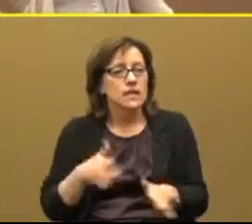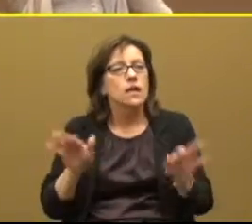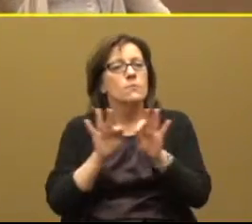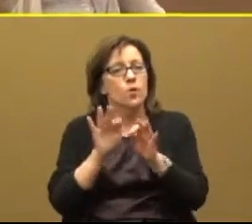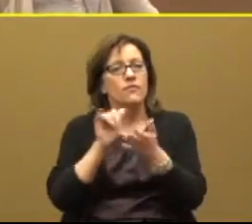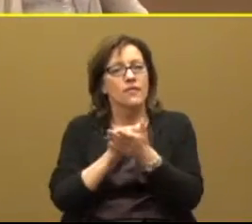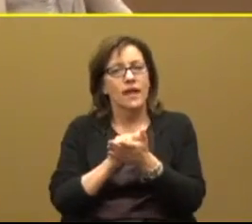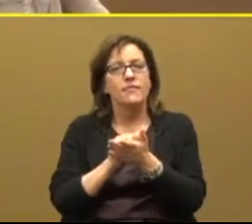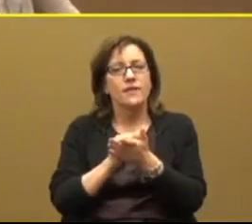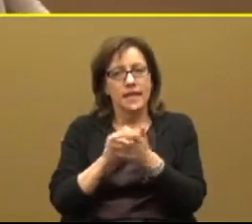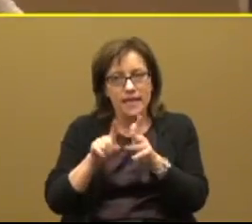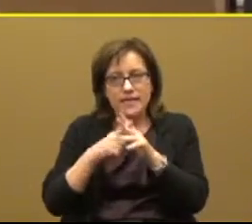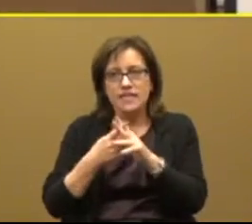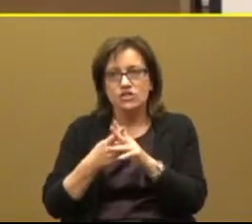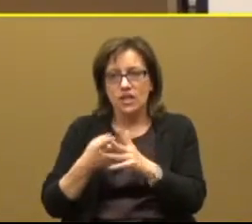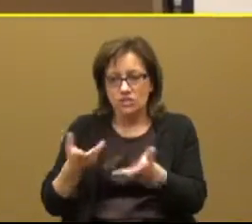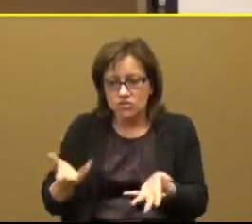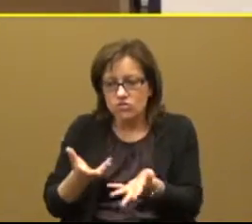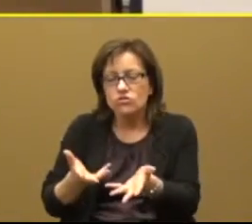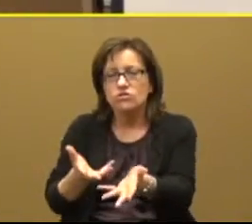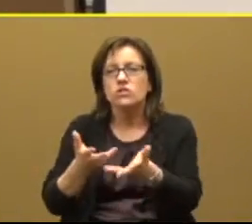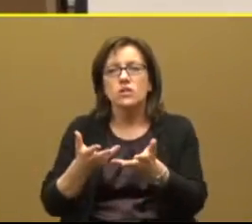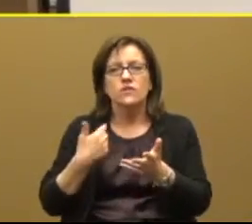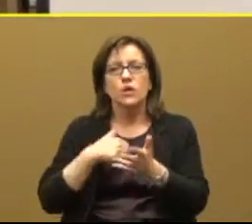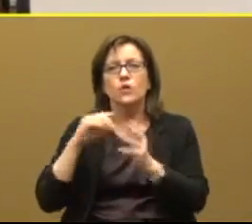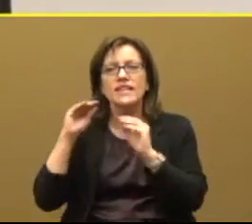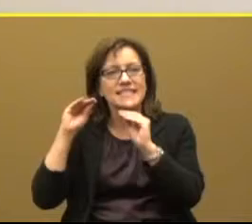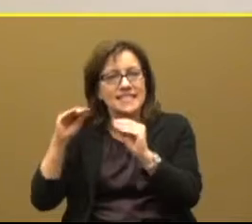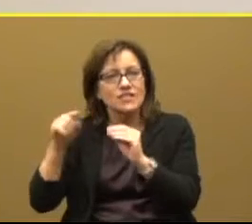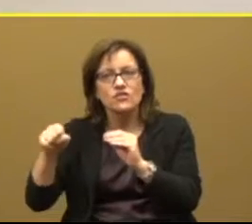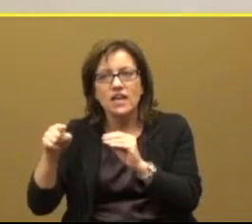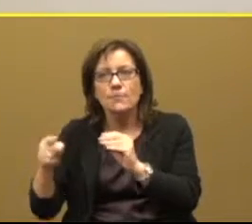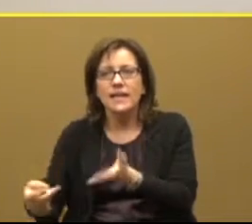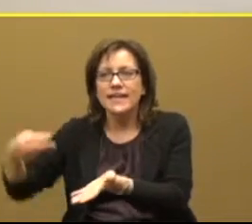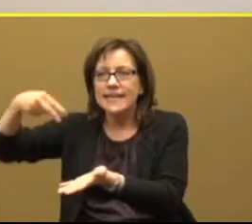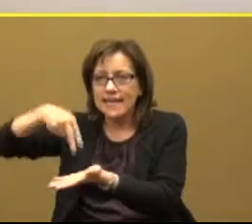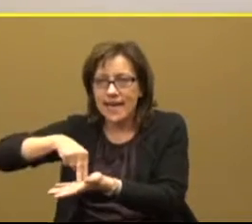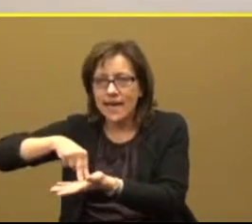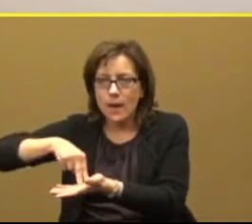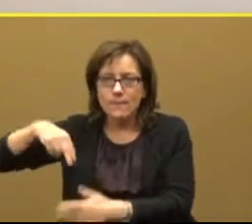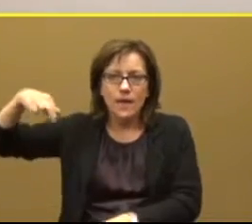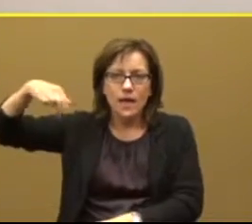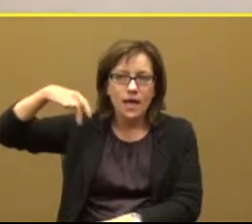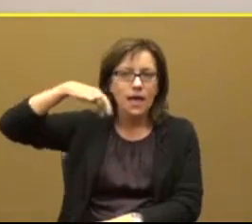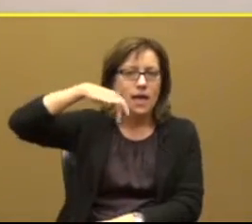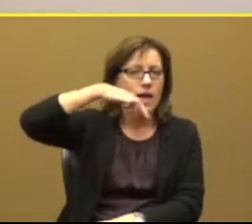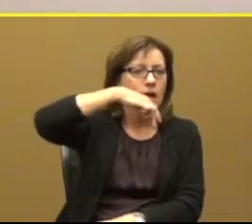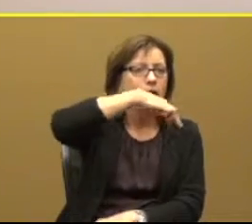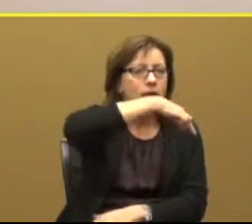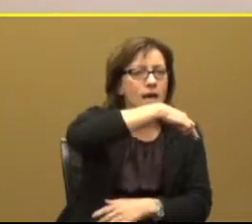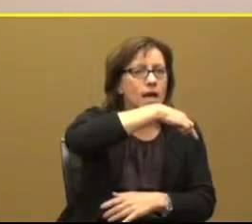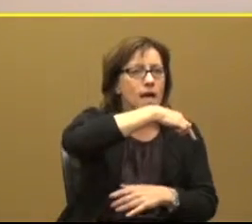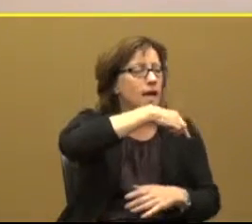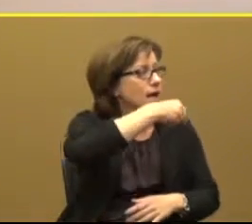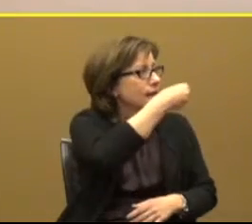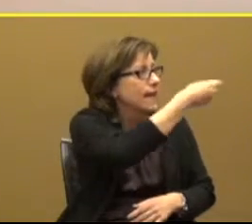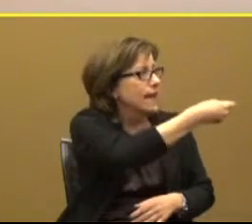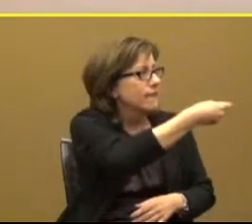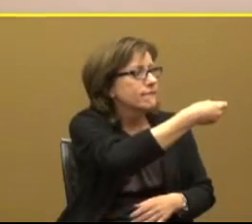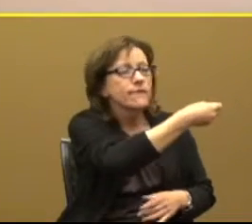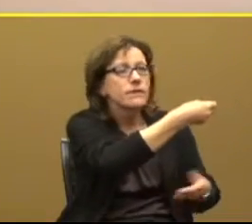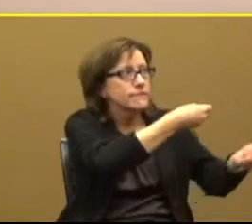that component that we teach that child to travel to the communication partner to have that want and need